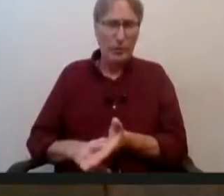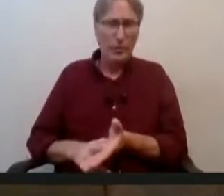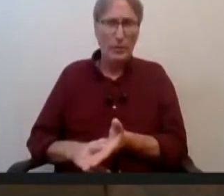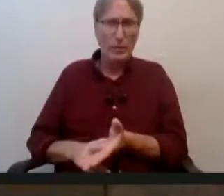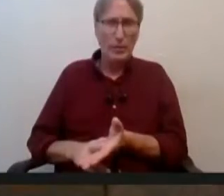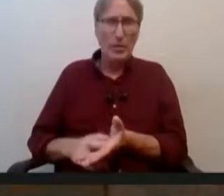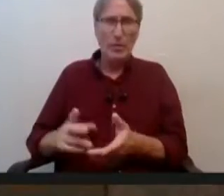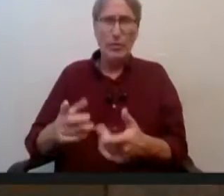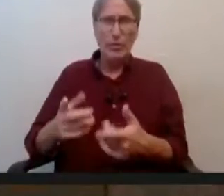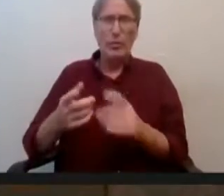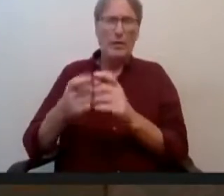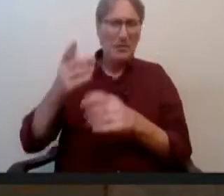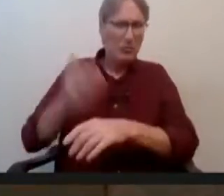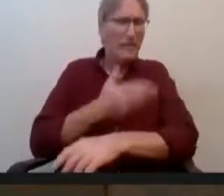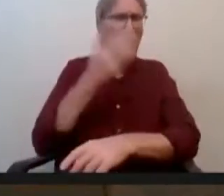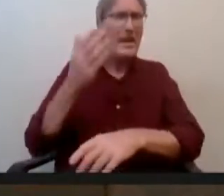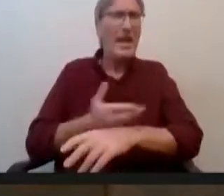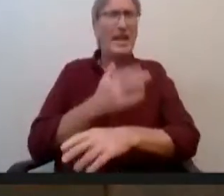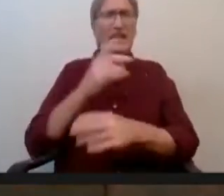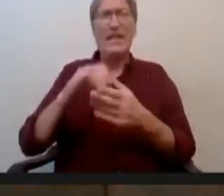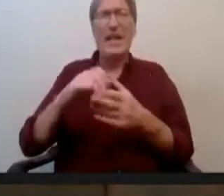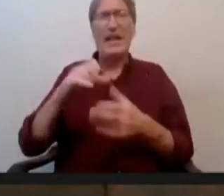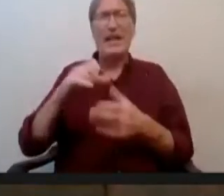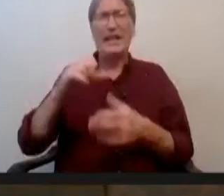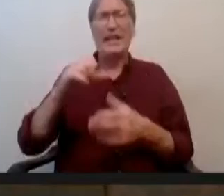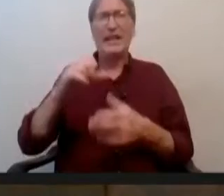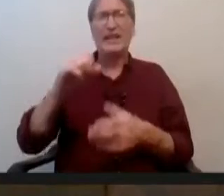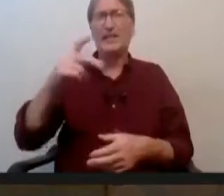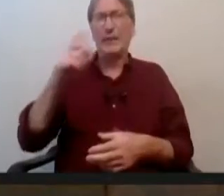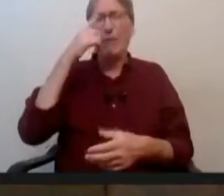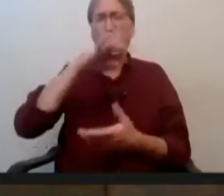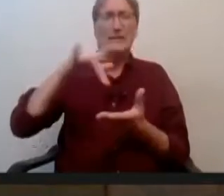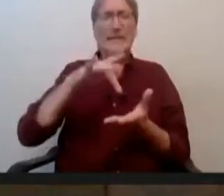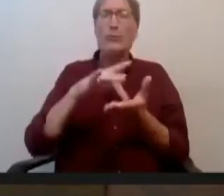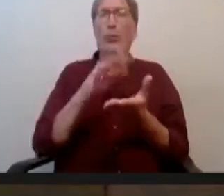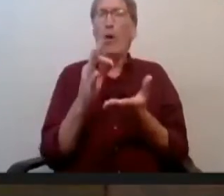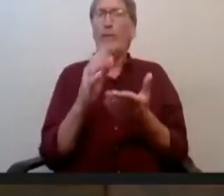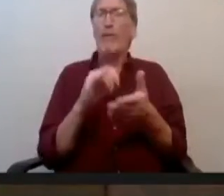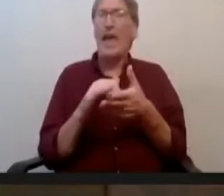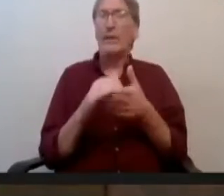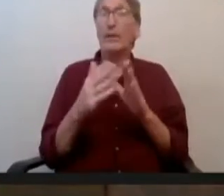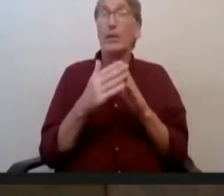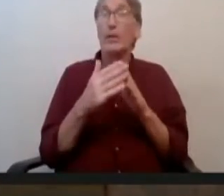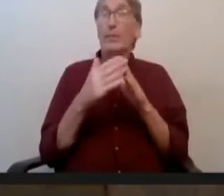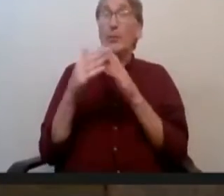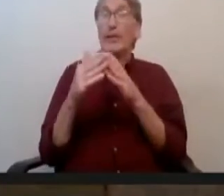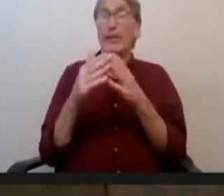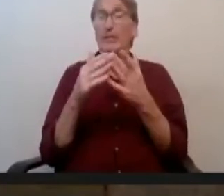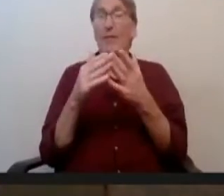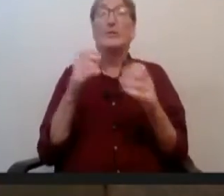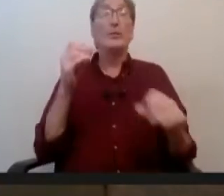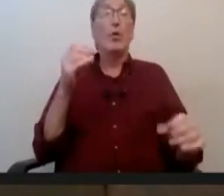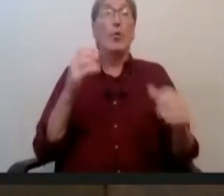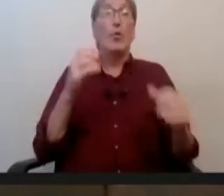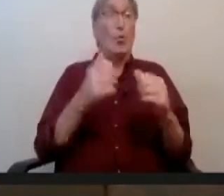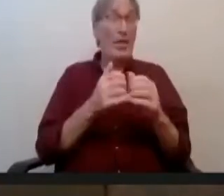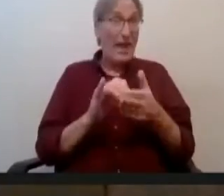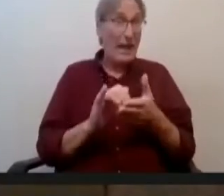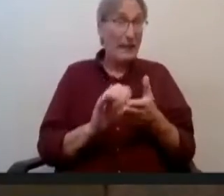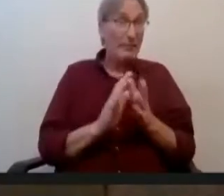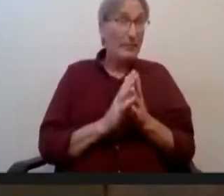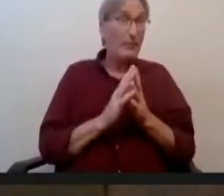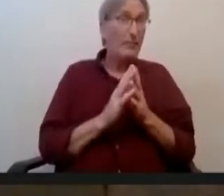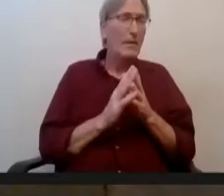revitalize this space and use it again as like a center of the community. And so, in light of that, and how